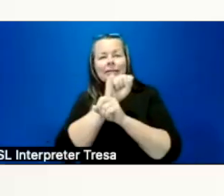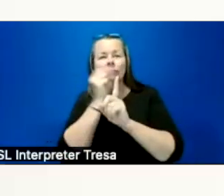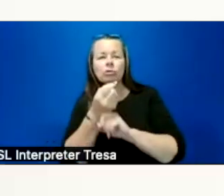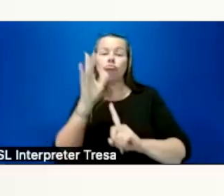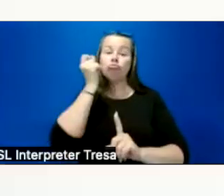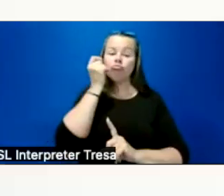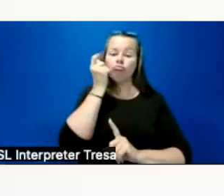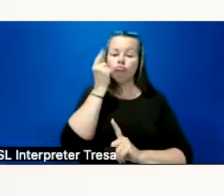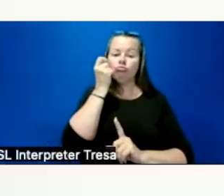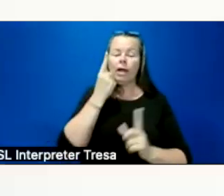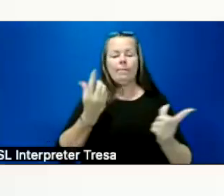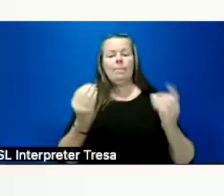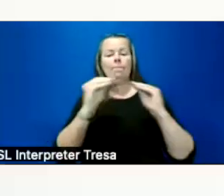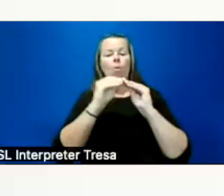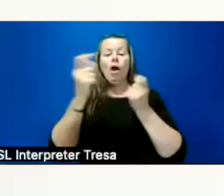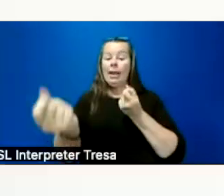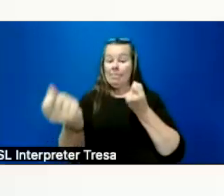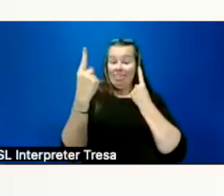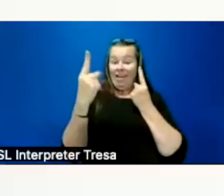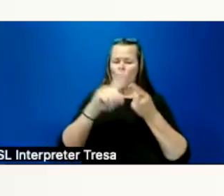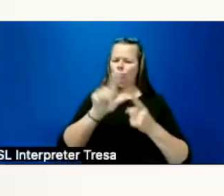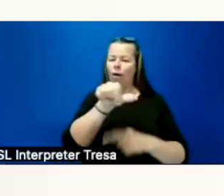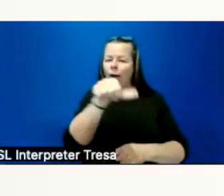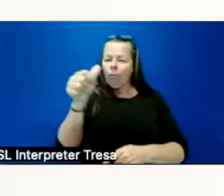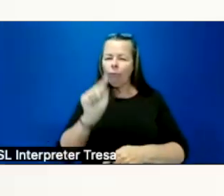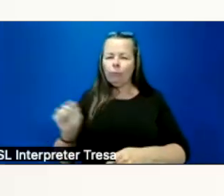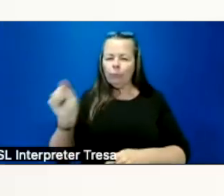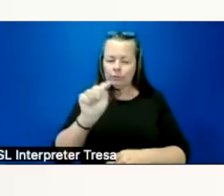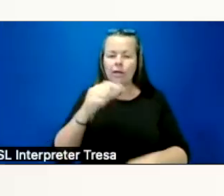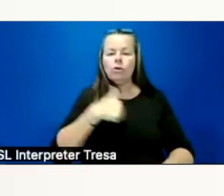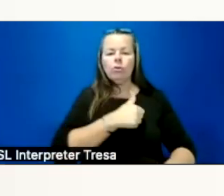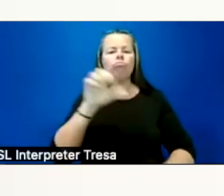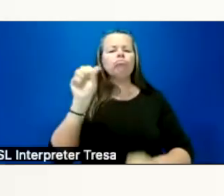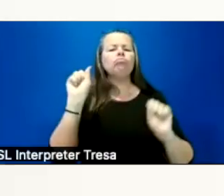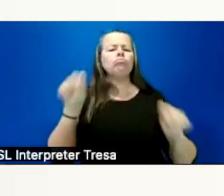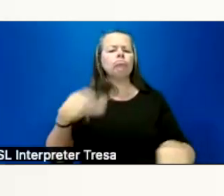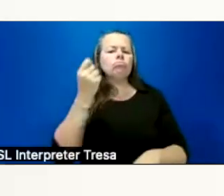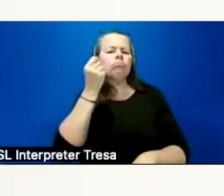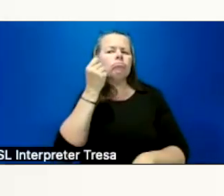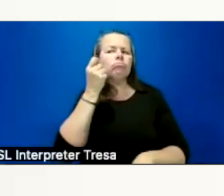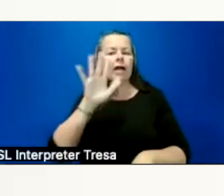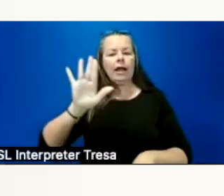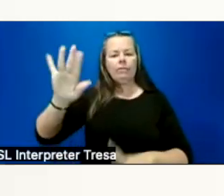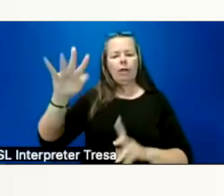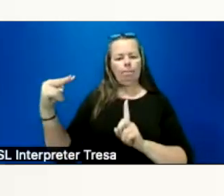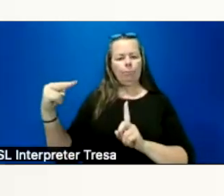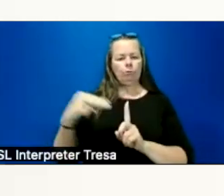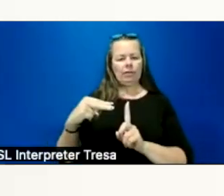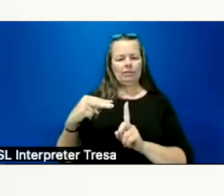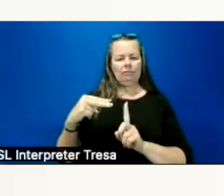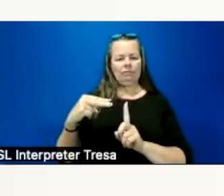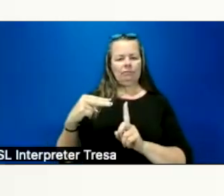being more empathetic to the others. We can also understand their perspective as well. We can maybe understand why there